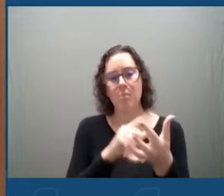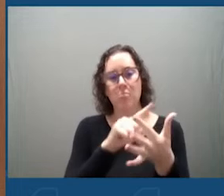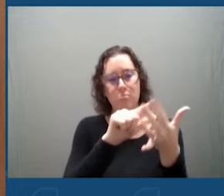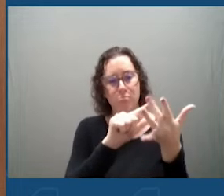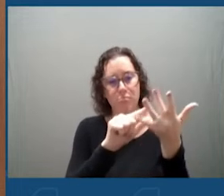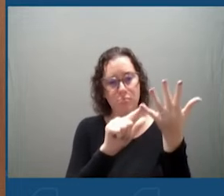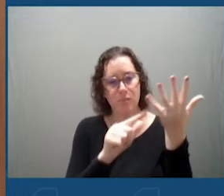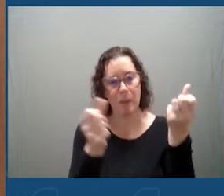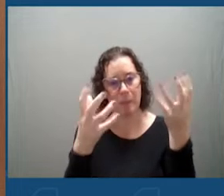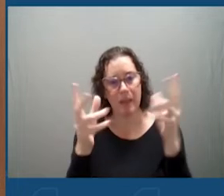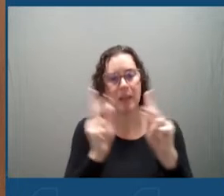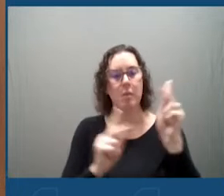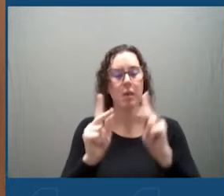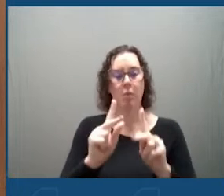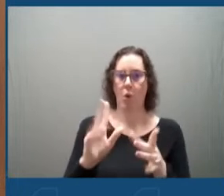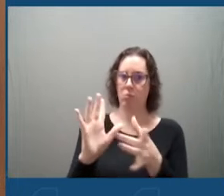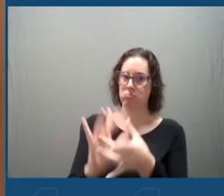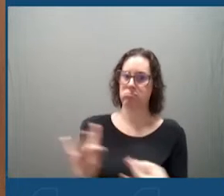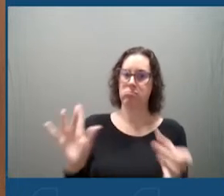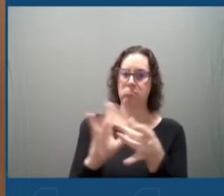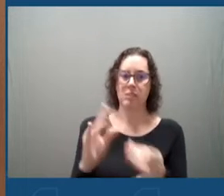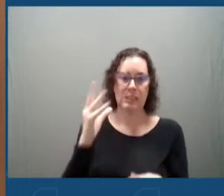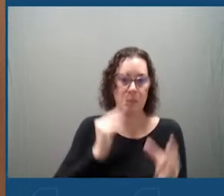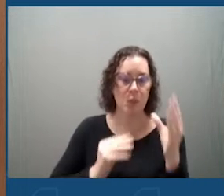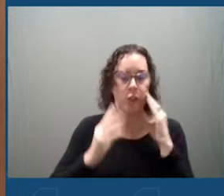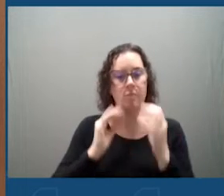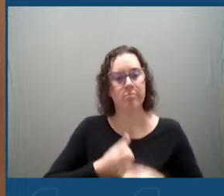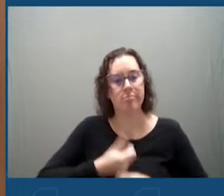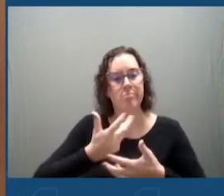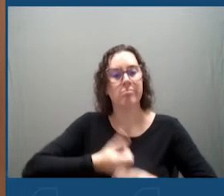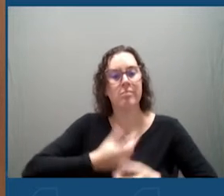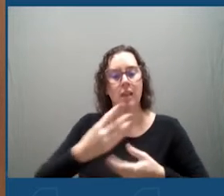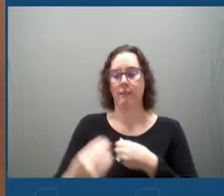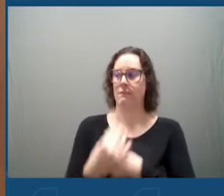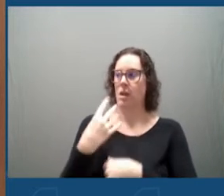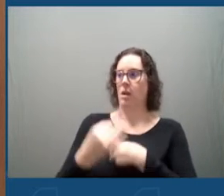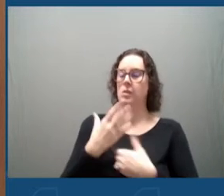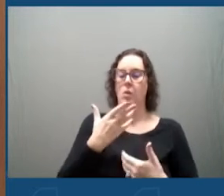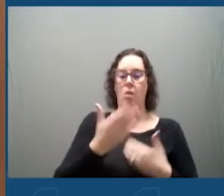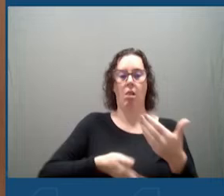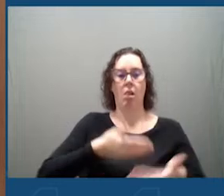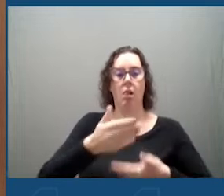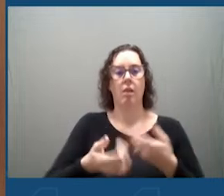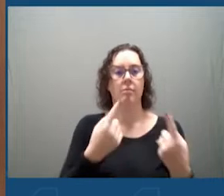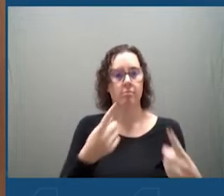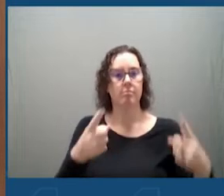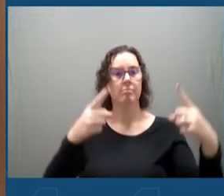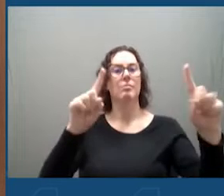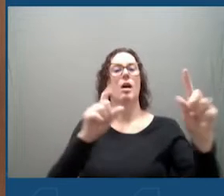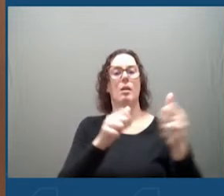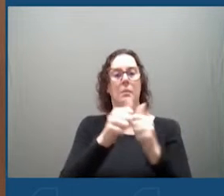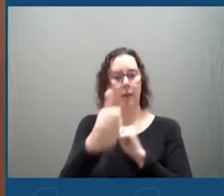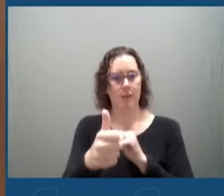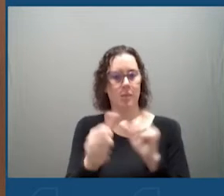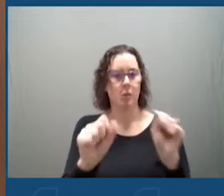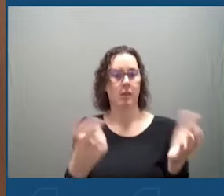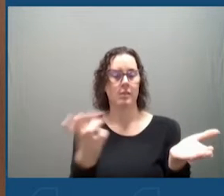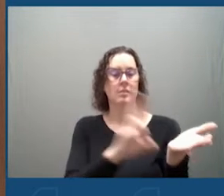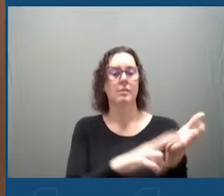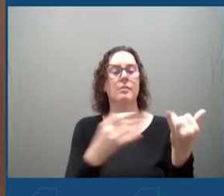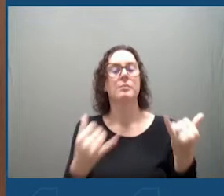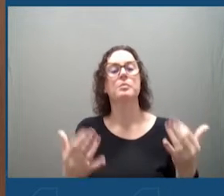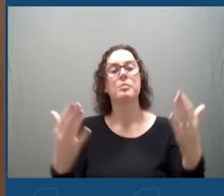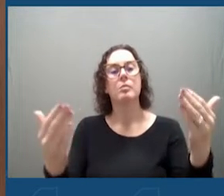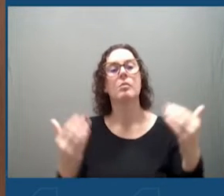hearing and gave us ongoing advice as we shaped the legislation and got it through the legislature. And perhaps most of all, I want to thank